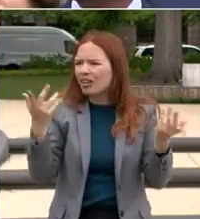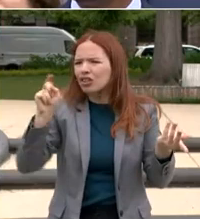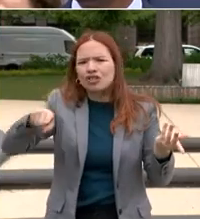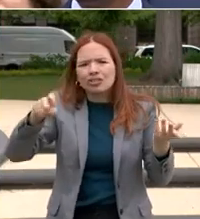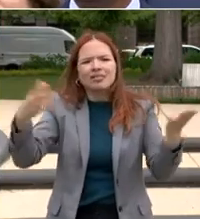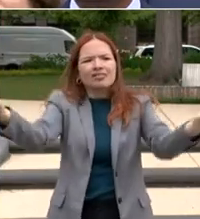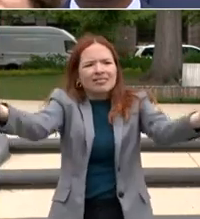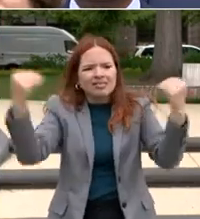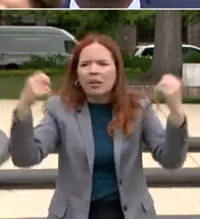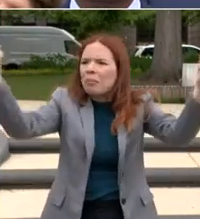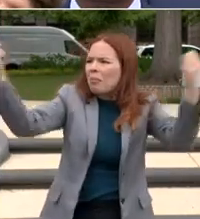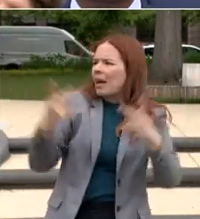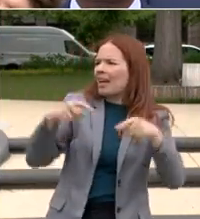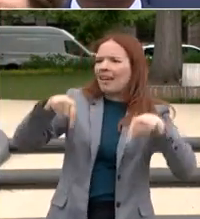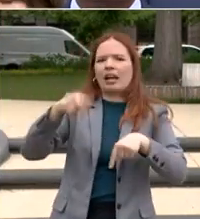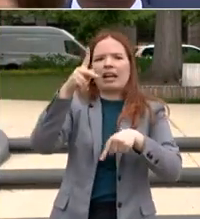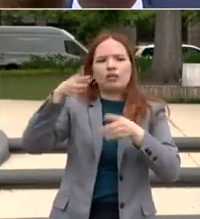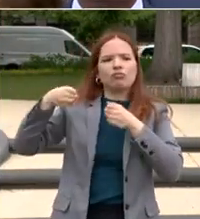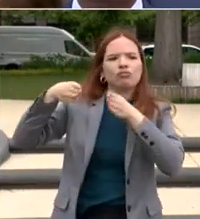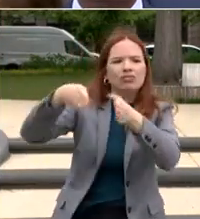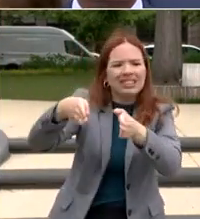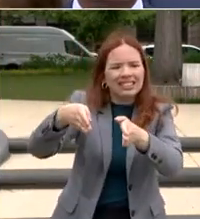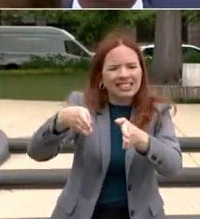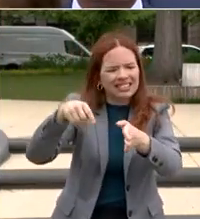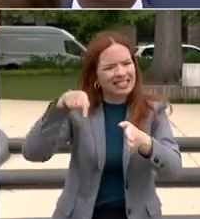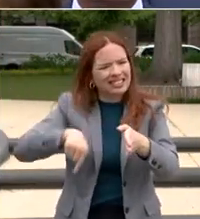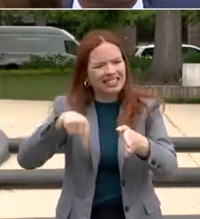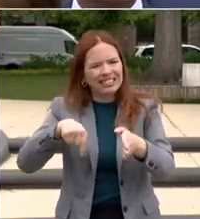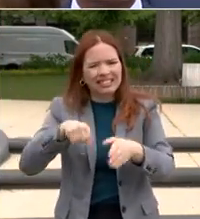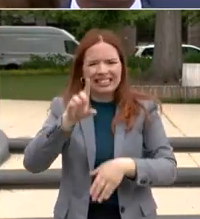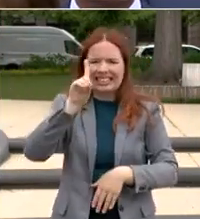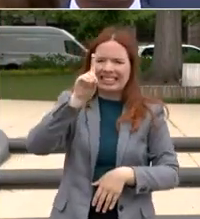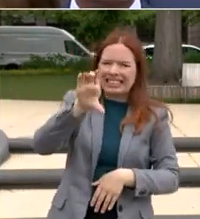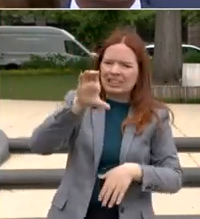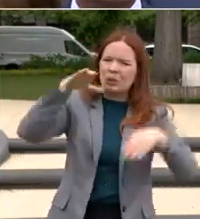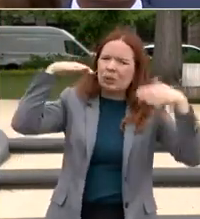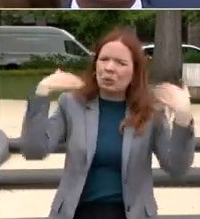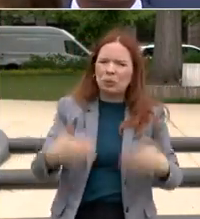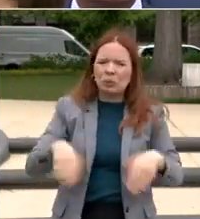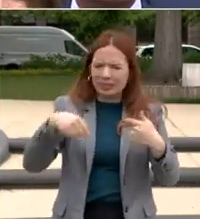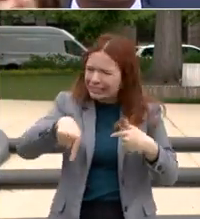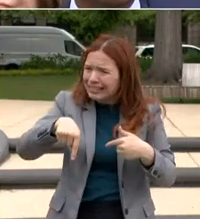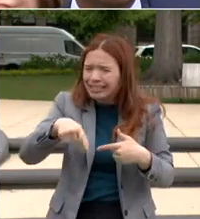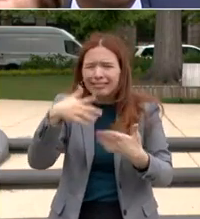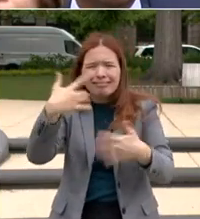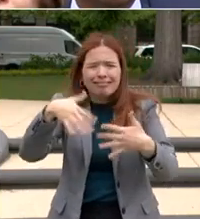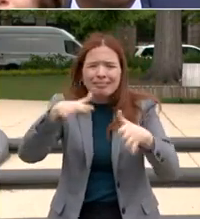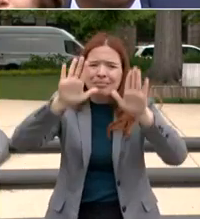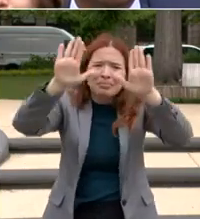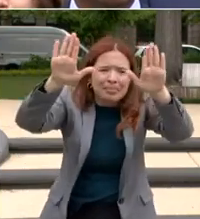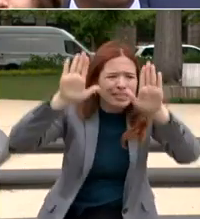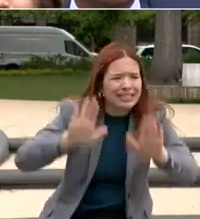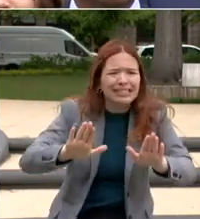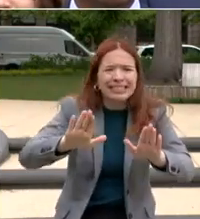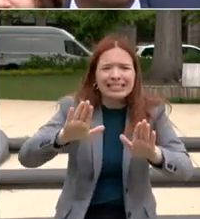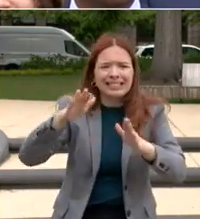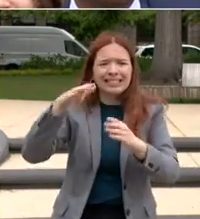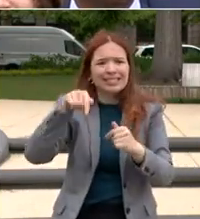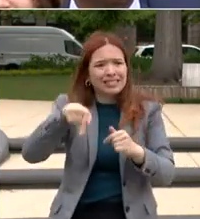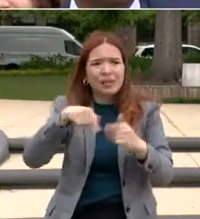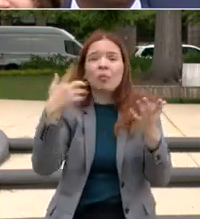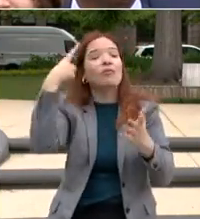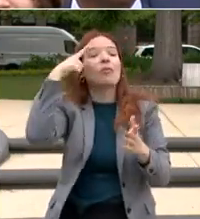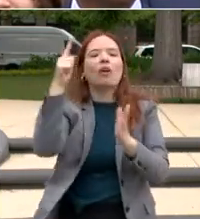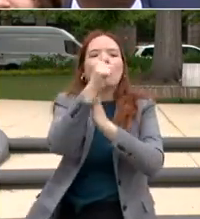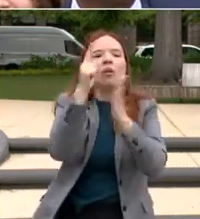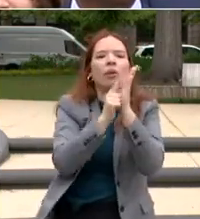K Street, one of DC's most prominent streets? The street where law students dreamed of getting their first